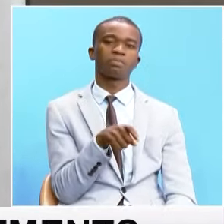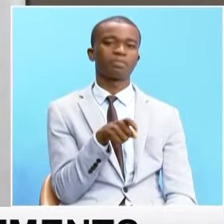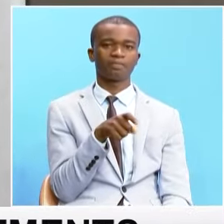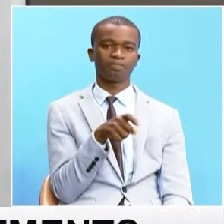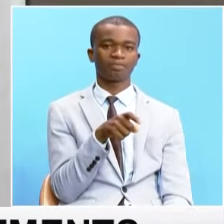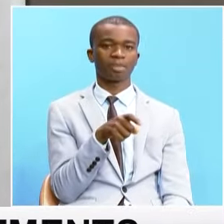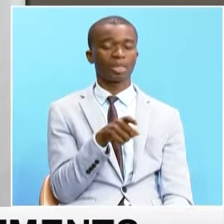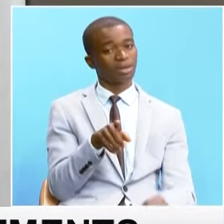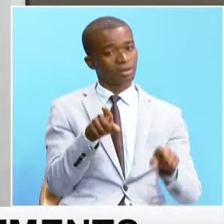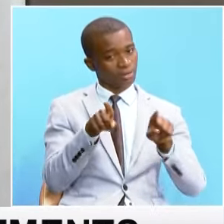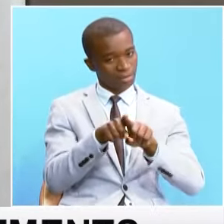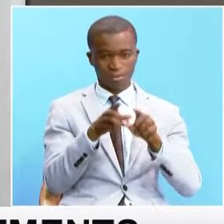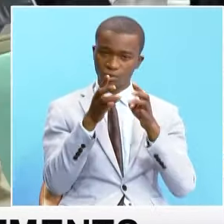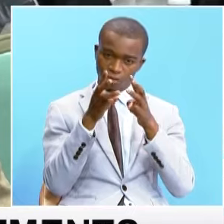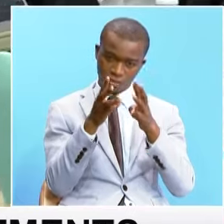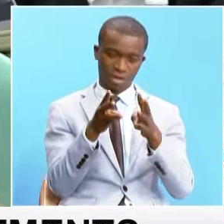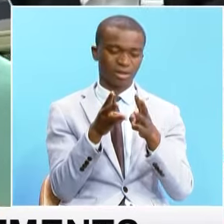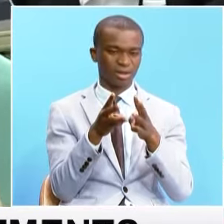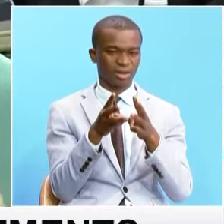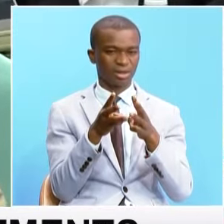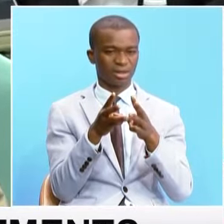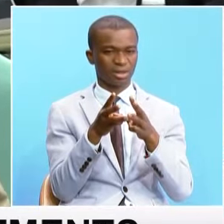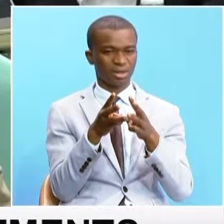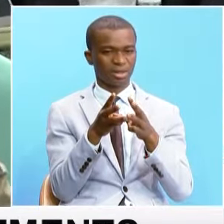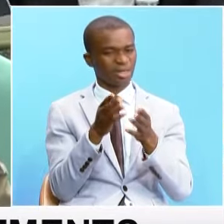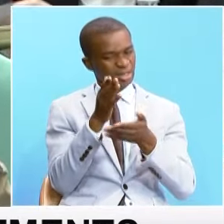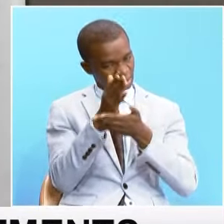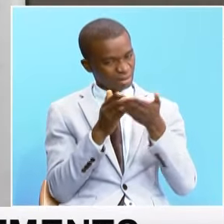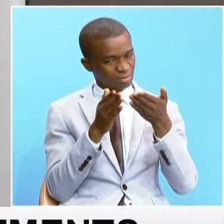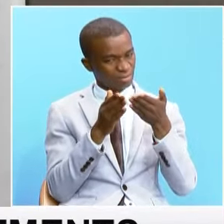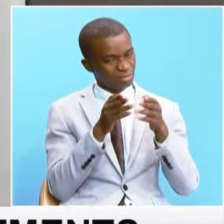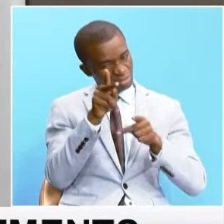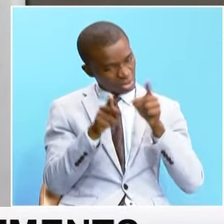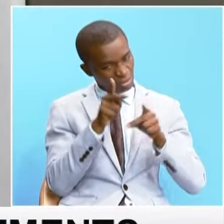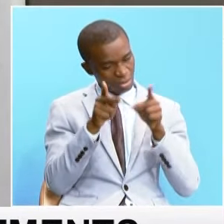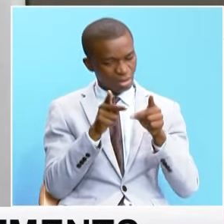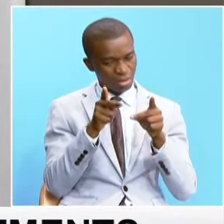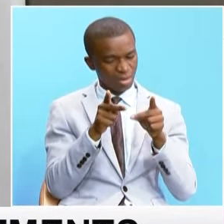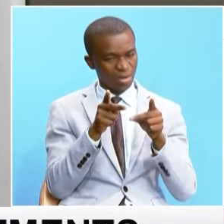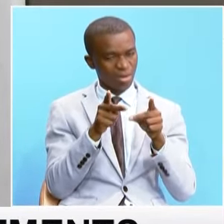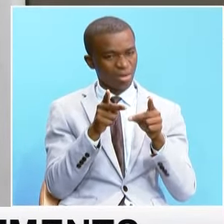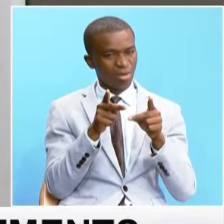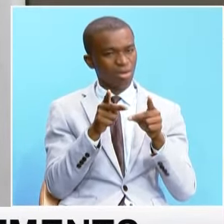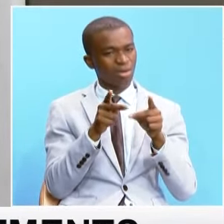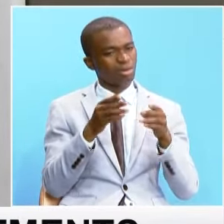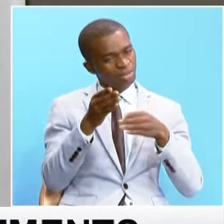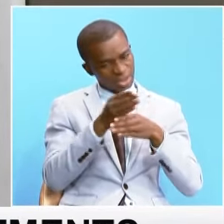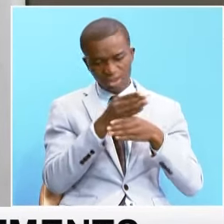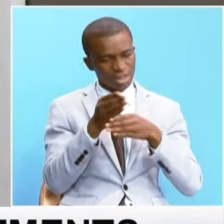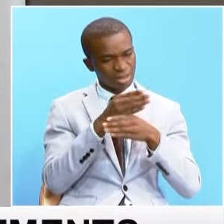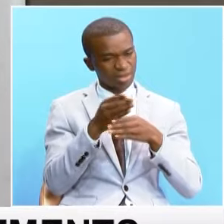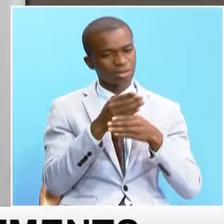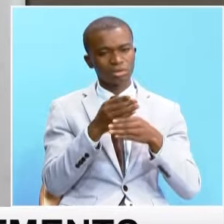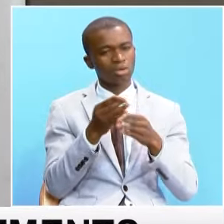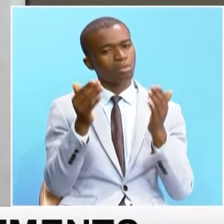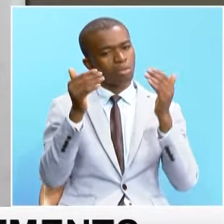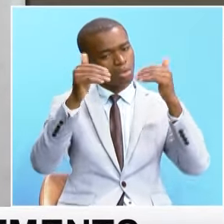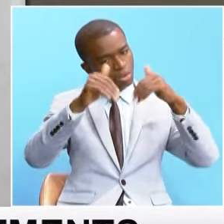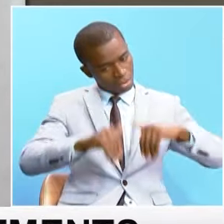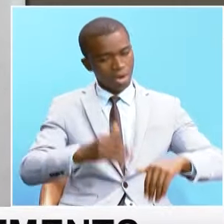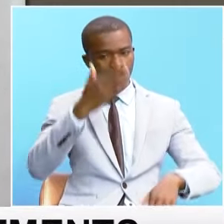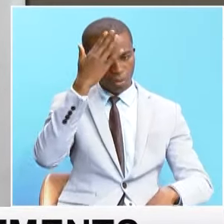In as much as it is a very bad thing of losing power due to hydro or a drought that we have experienced, but it